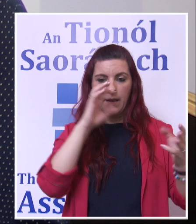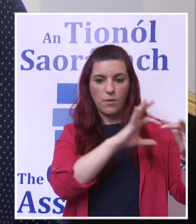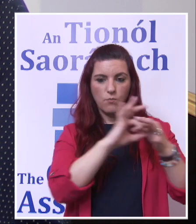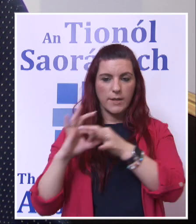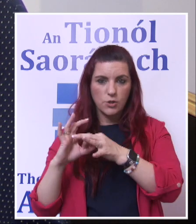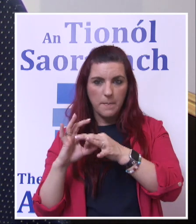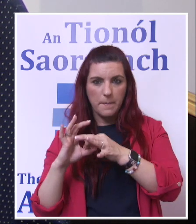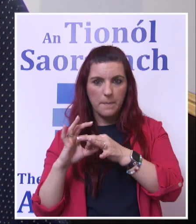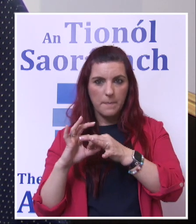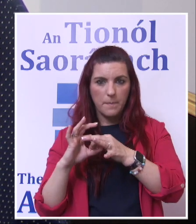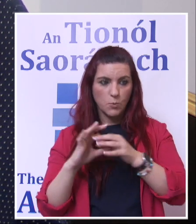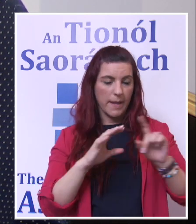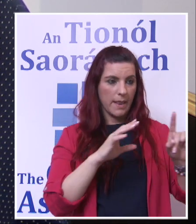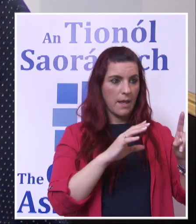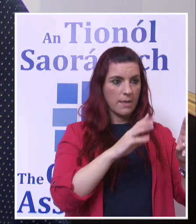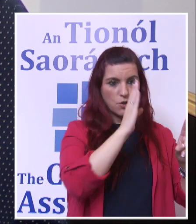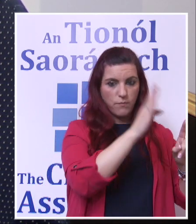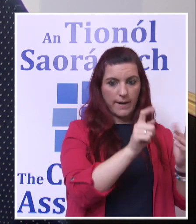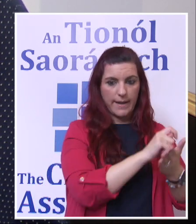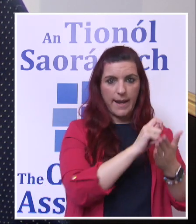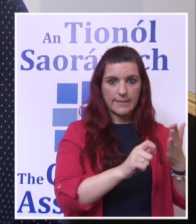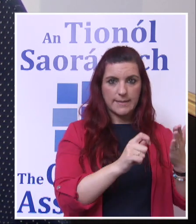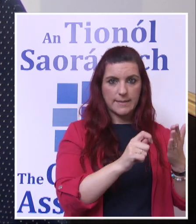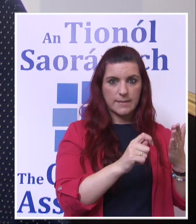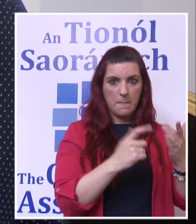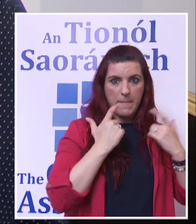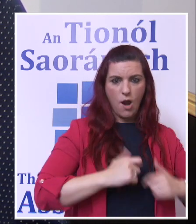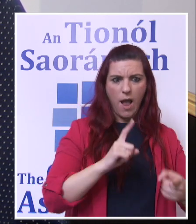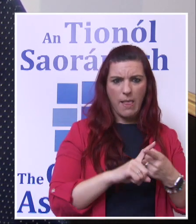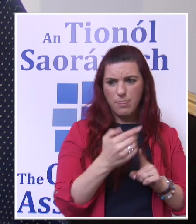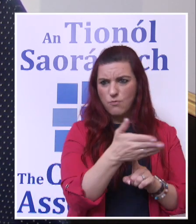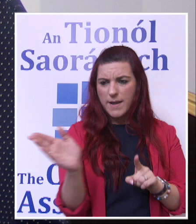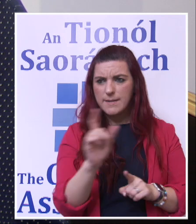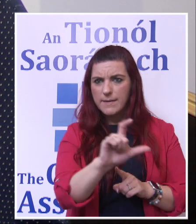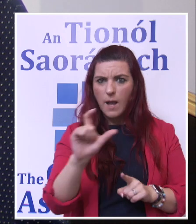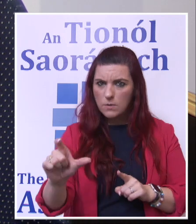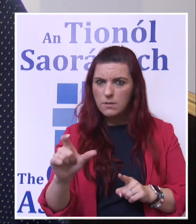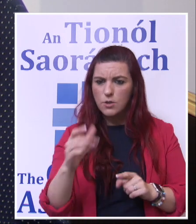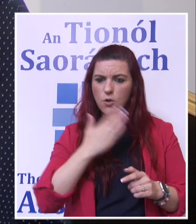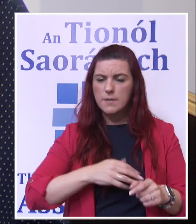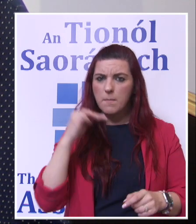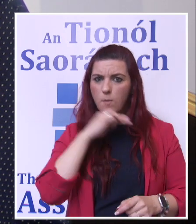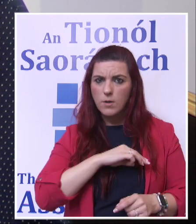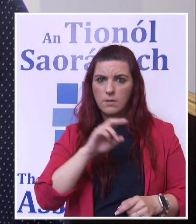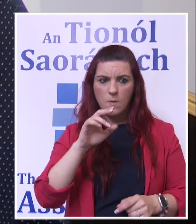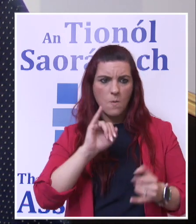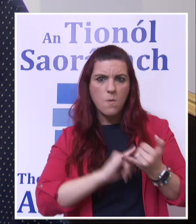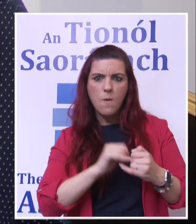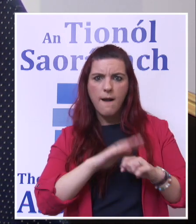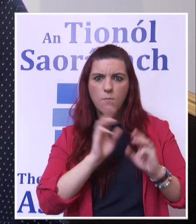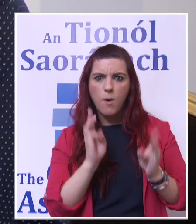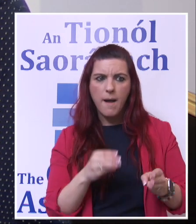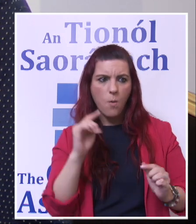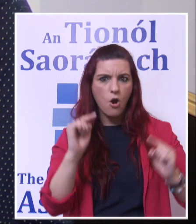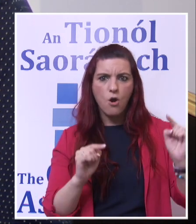DEM and the rest of the councillors is just as important. Can the DEM override the council? Can the council override the